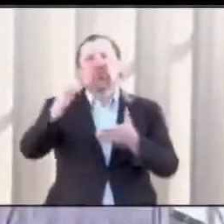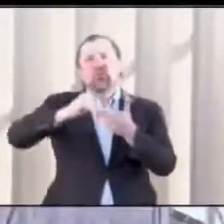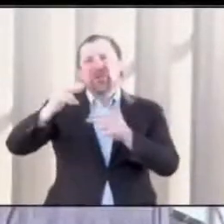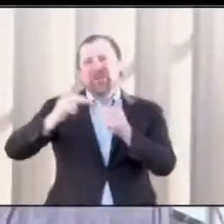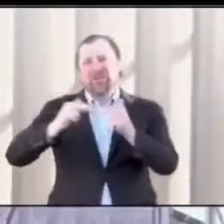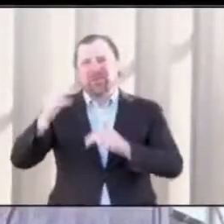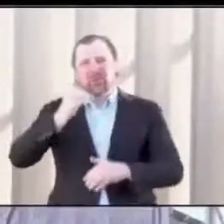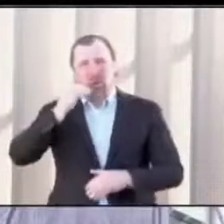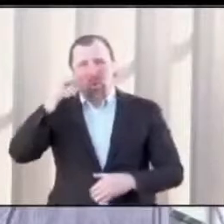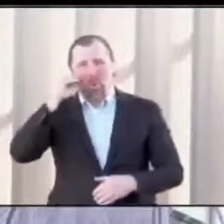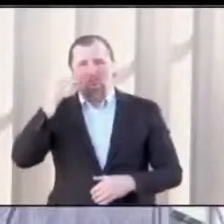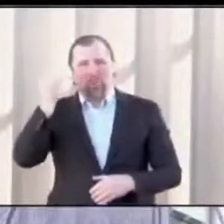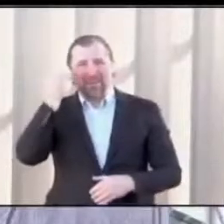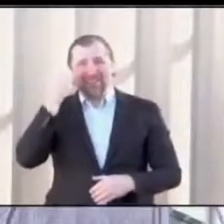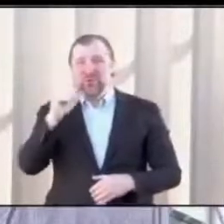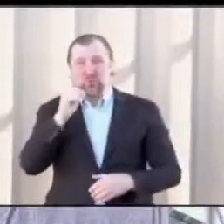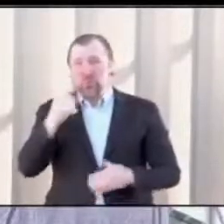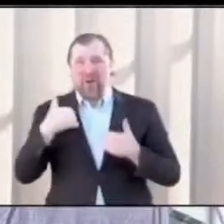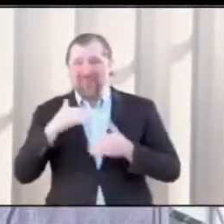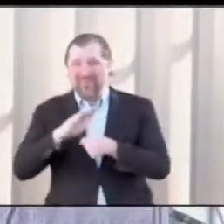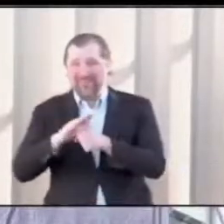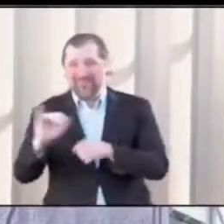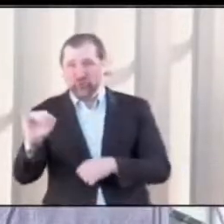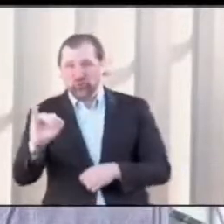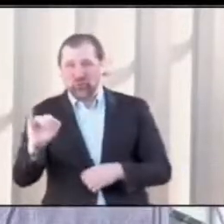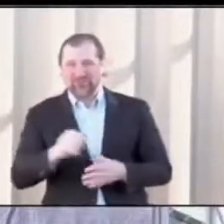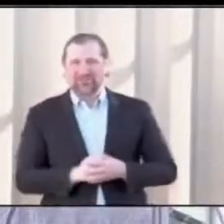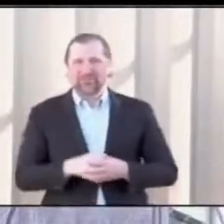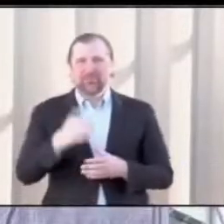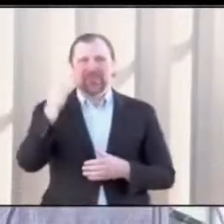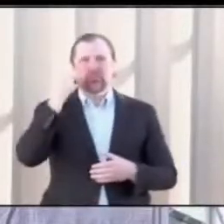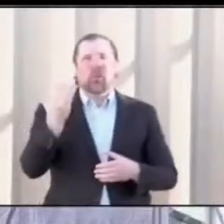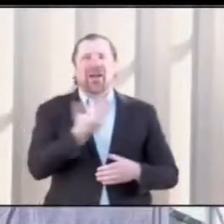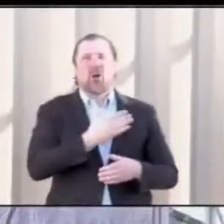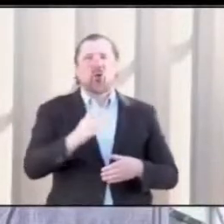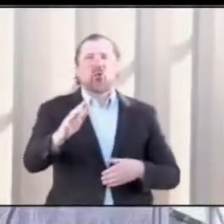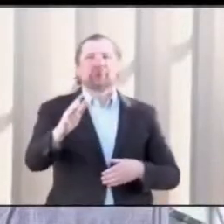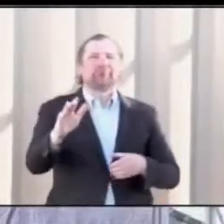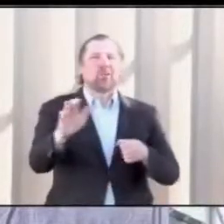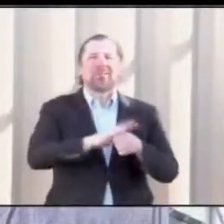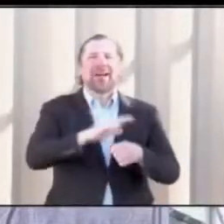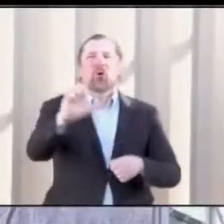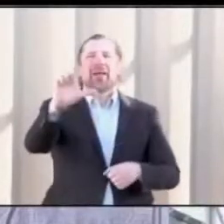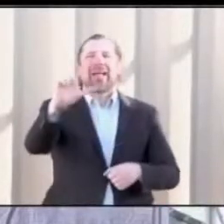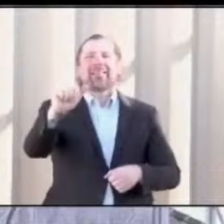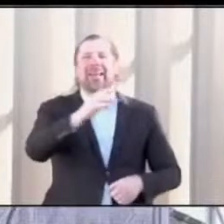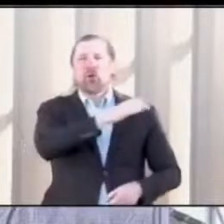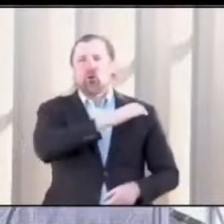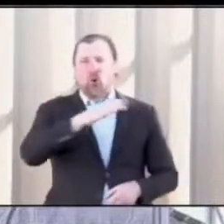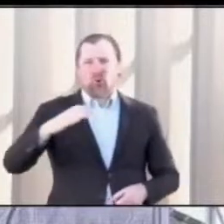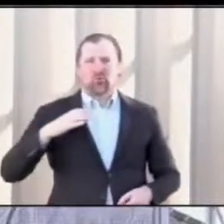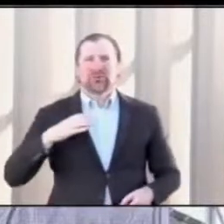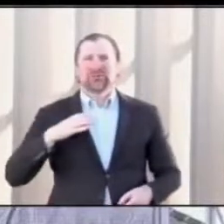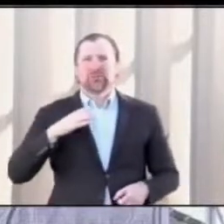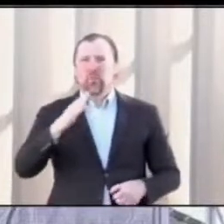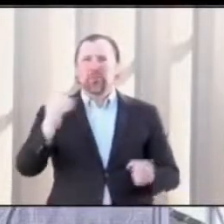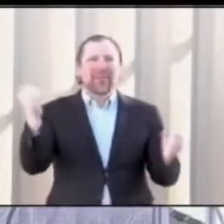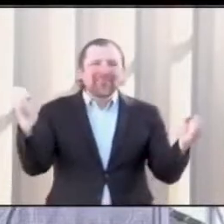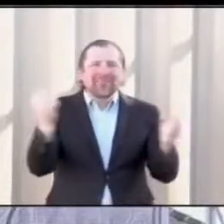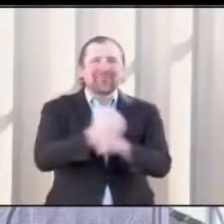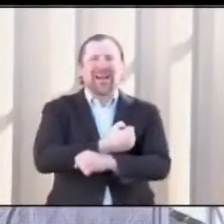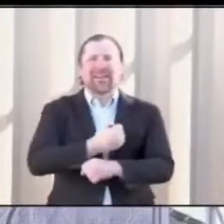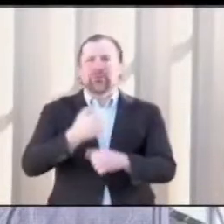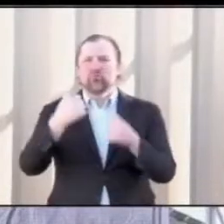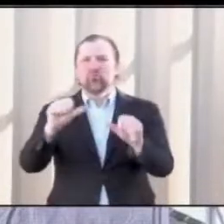if you're substantially uninsured. That's why our entire Los Angeles congressional delegation is going to be fighting